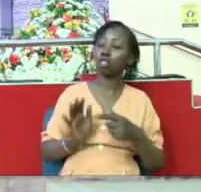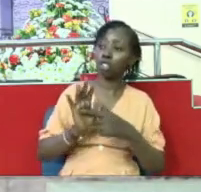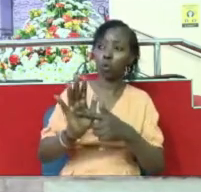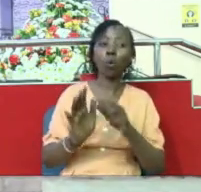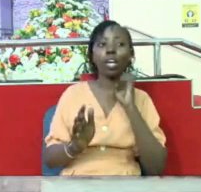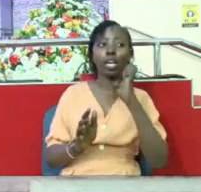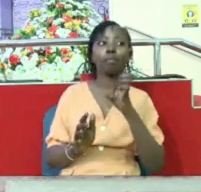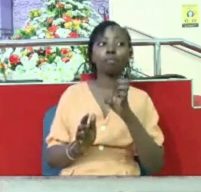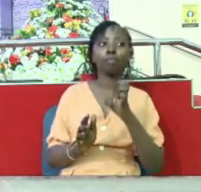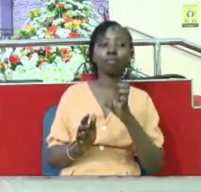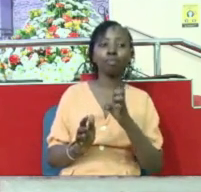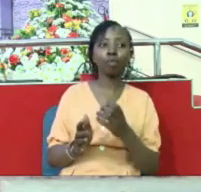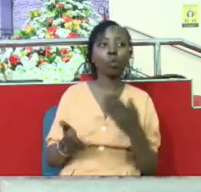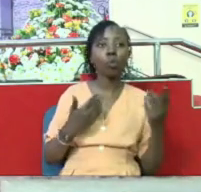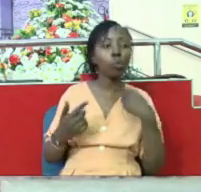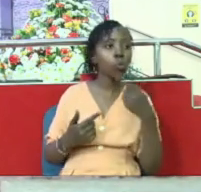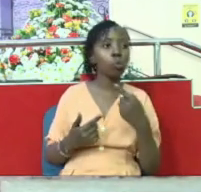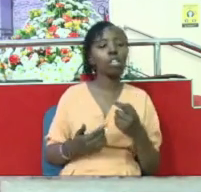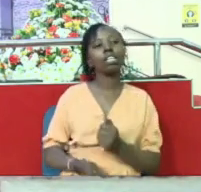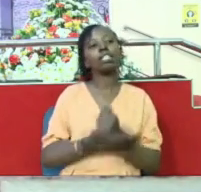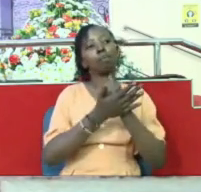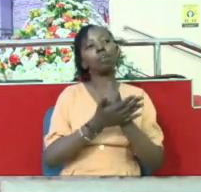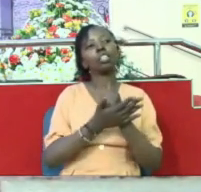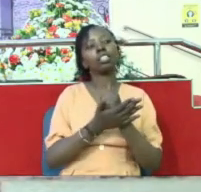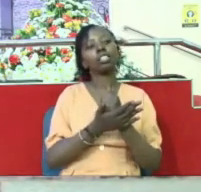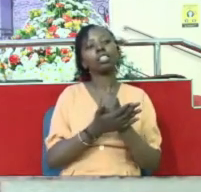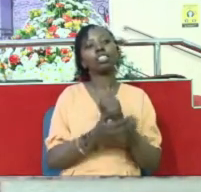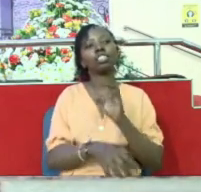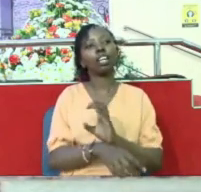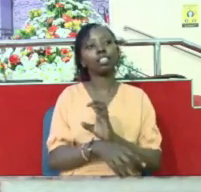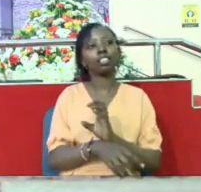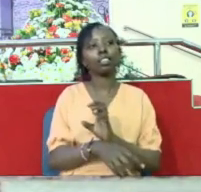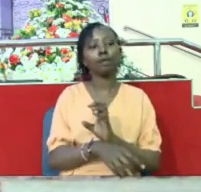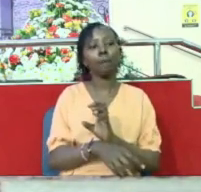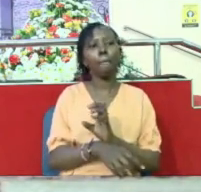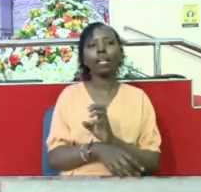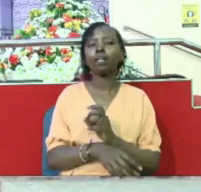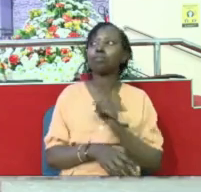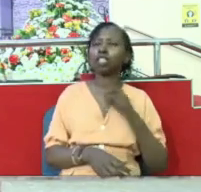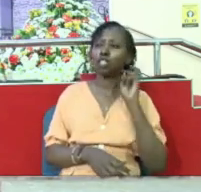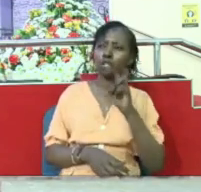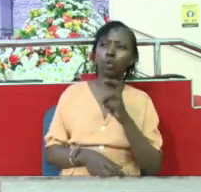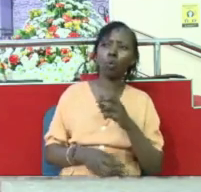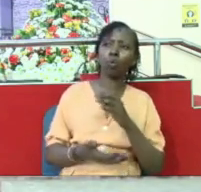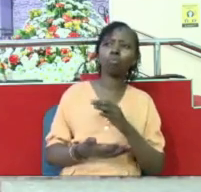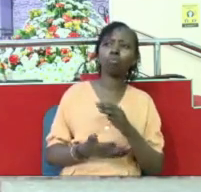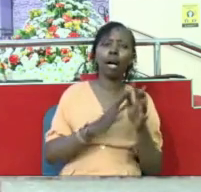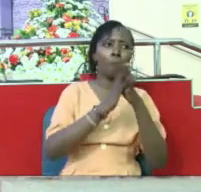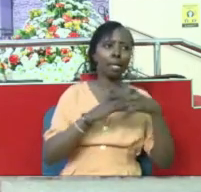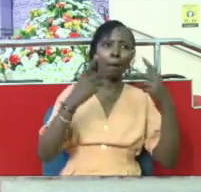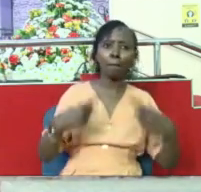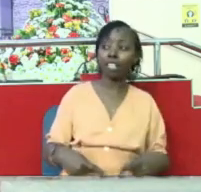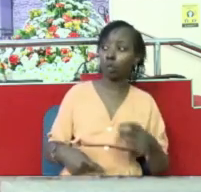those Americans getting into the church now and coming out. Wanatoka inji. Those Canadians. Hawa wa Canada hawa. Akaona ni